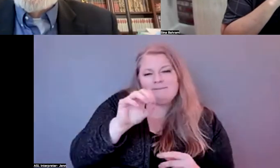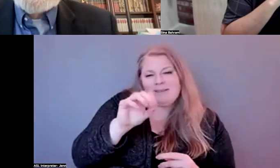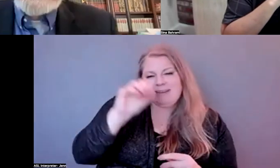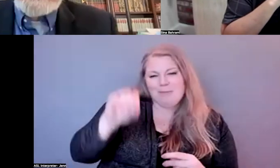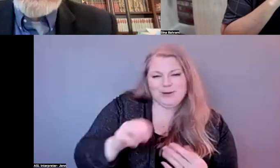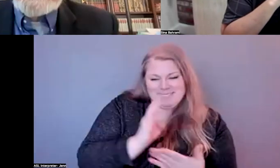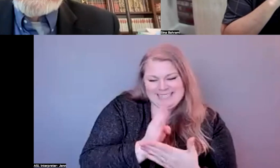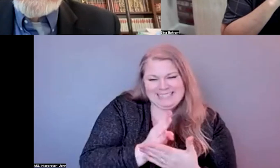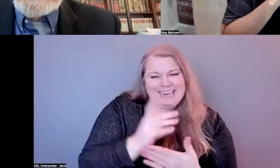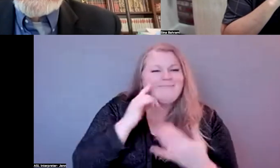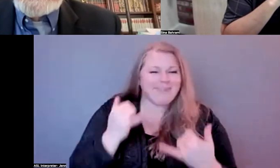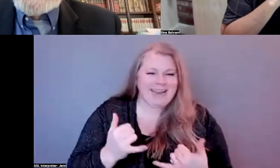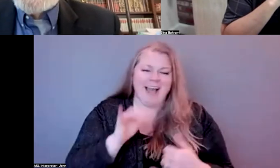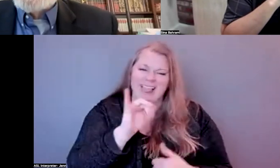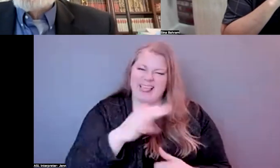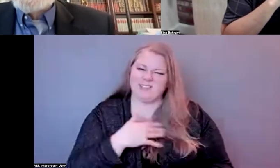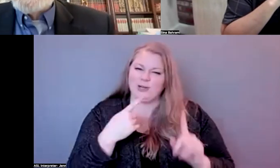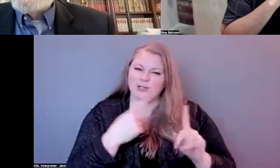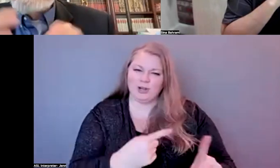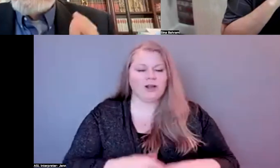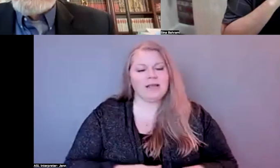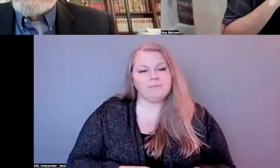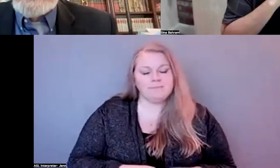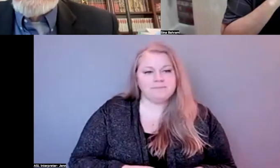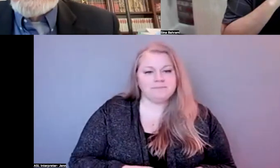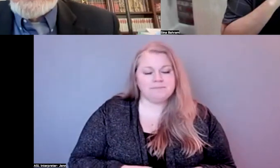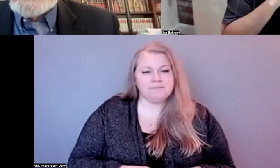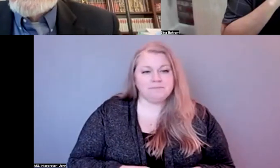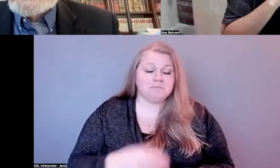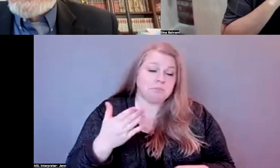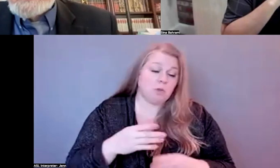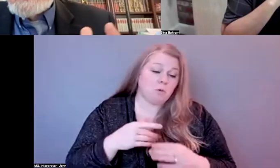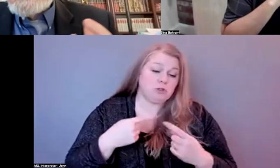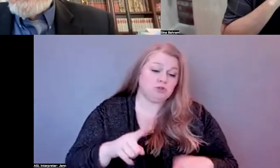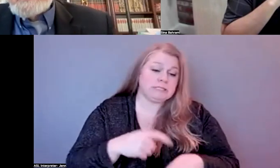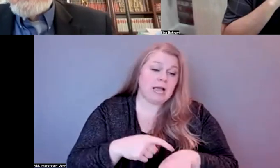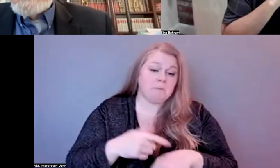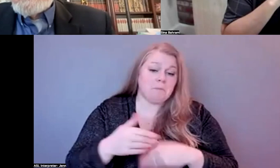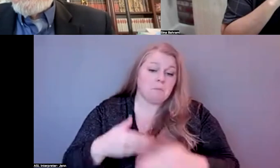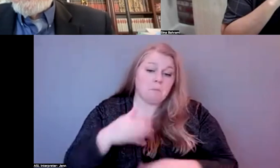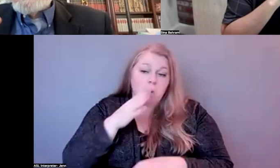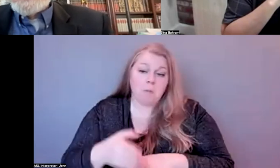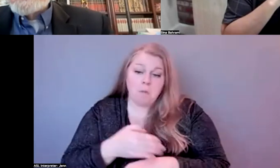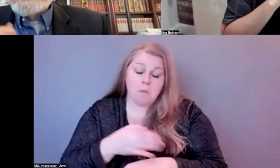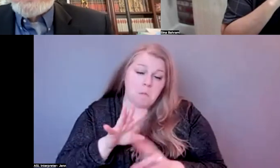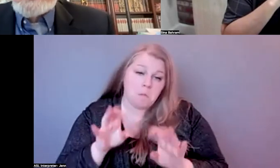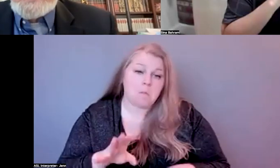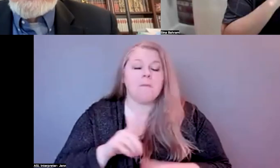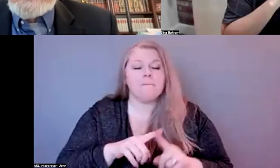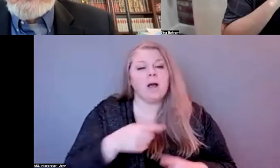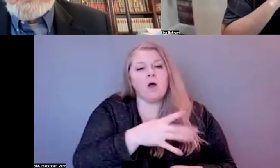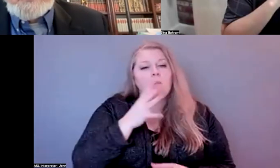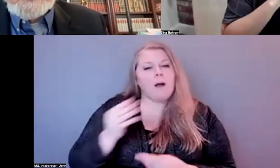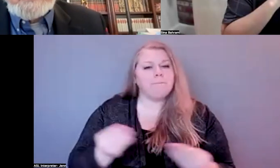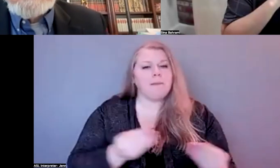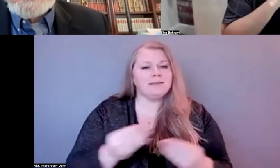for now. Let's just take that as the target. And maybe it'll get better over time. It then can pass information back